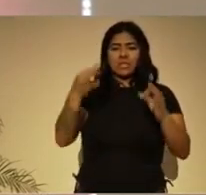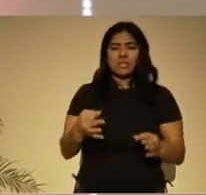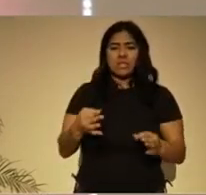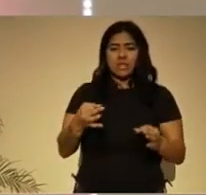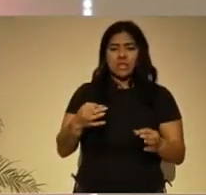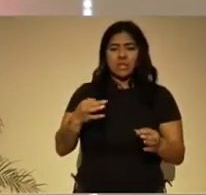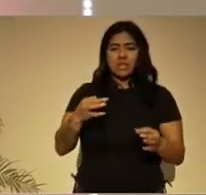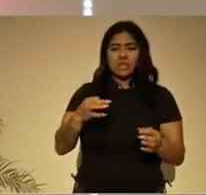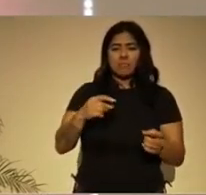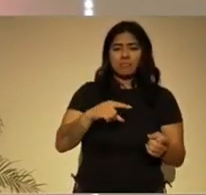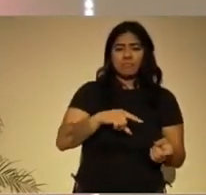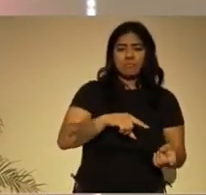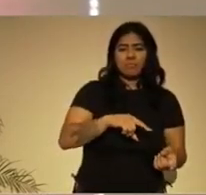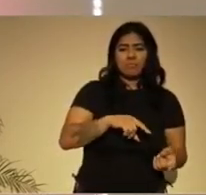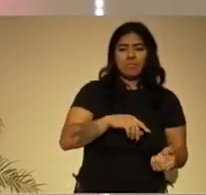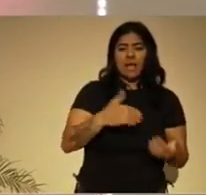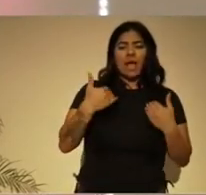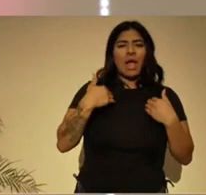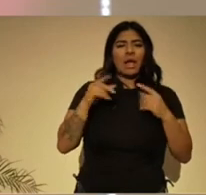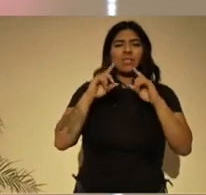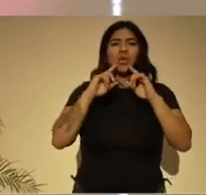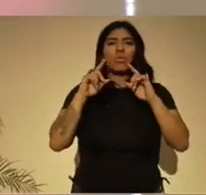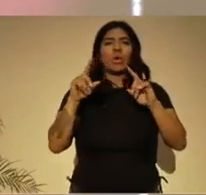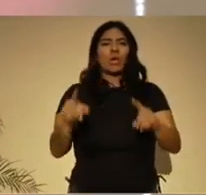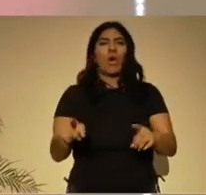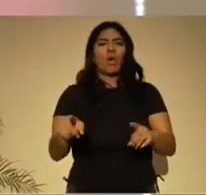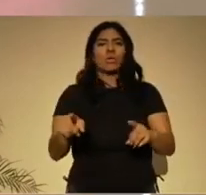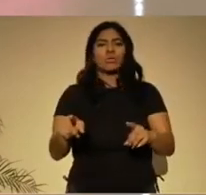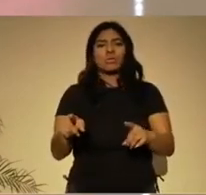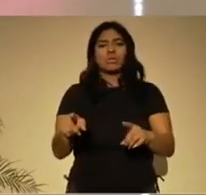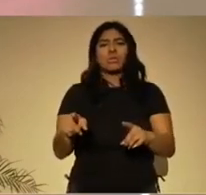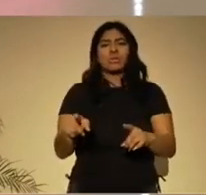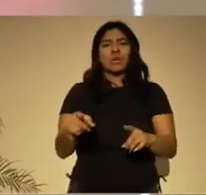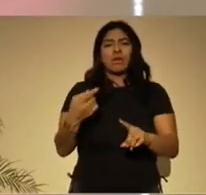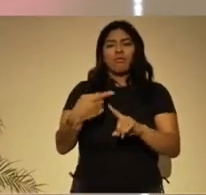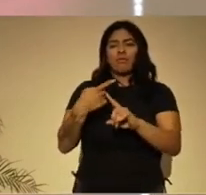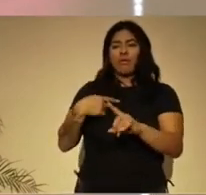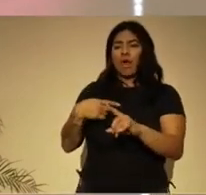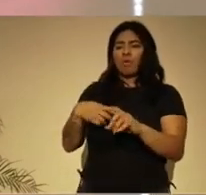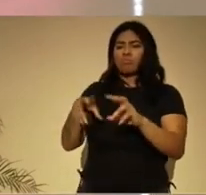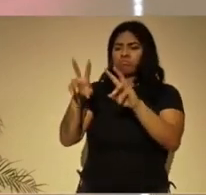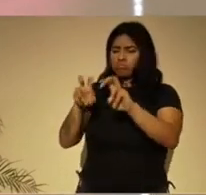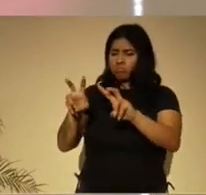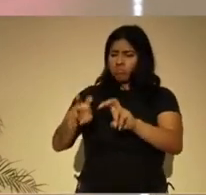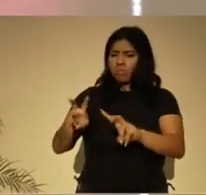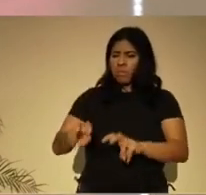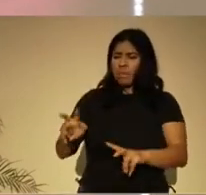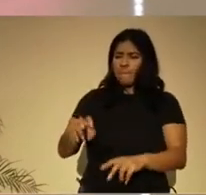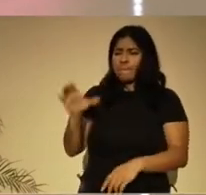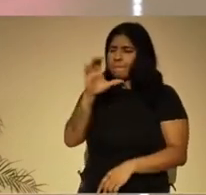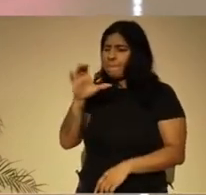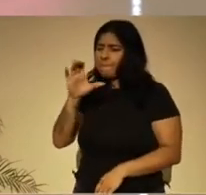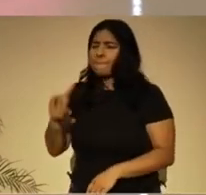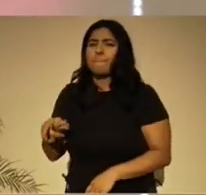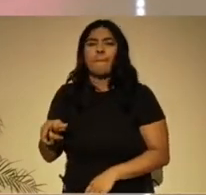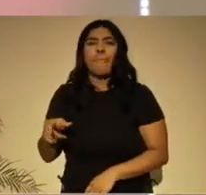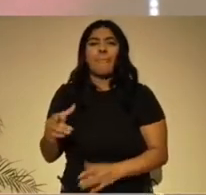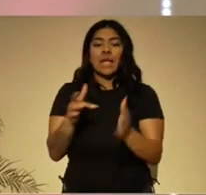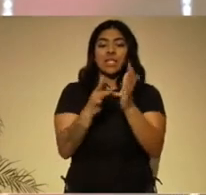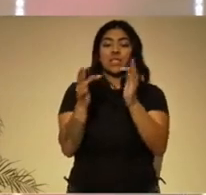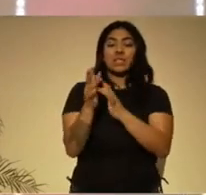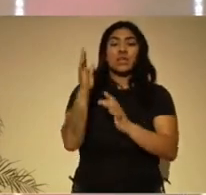resulting from an investigation. A decision resulting from an investigation. Jesus is going to do